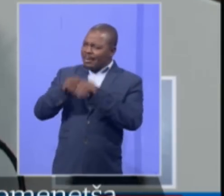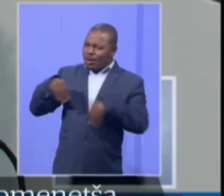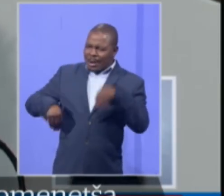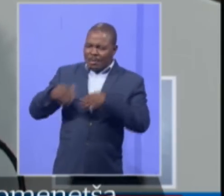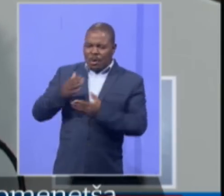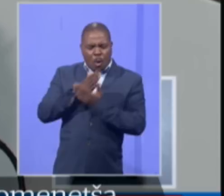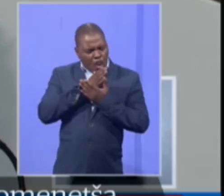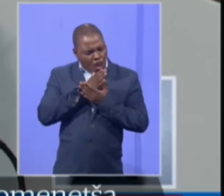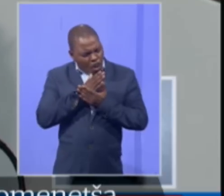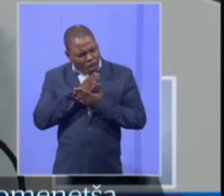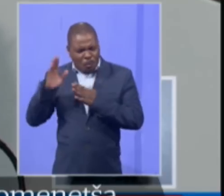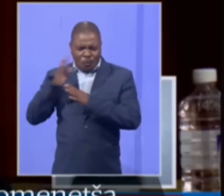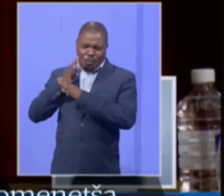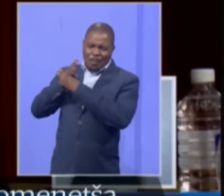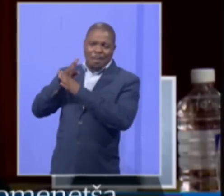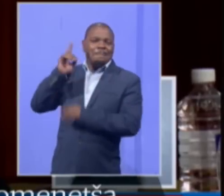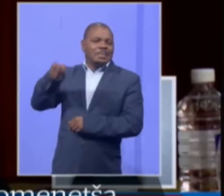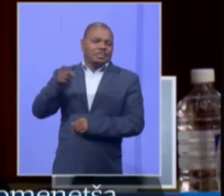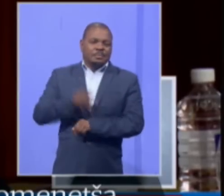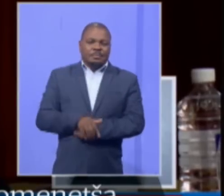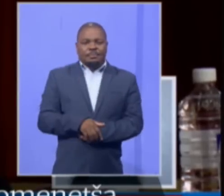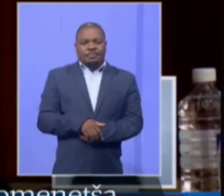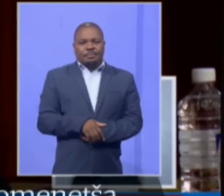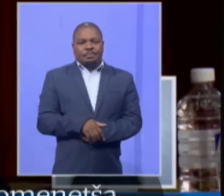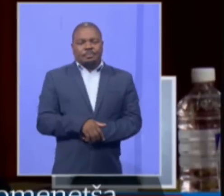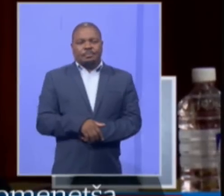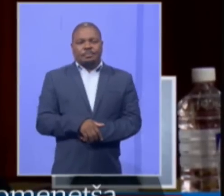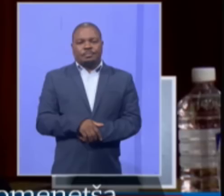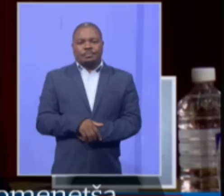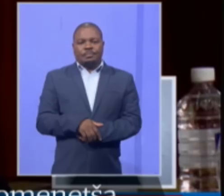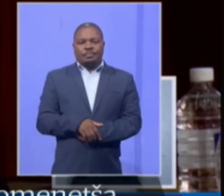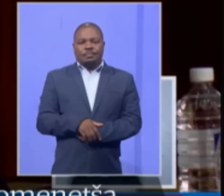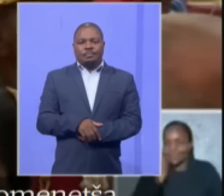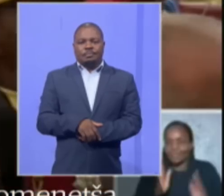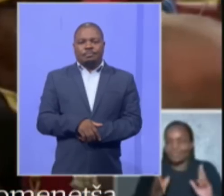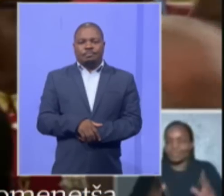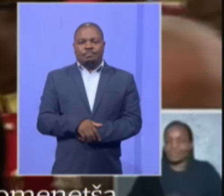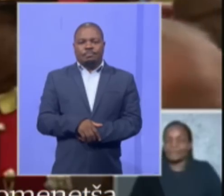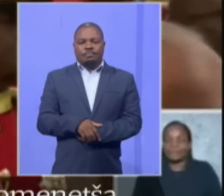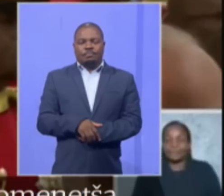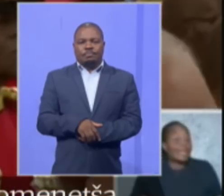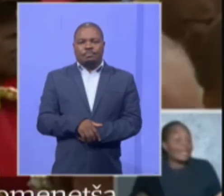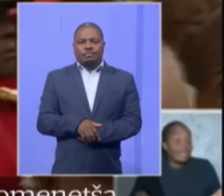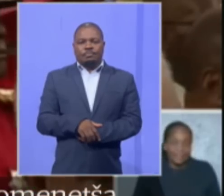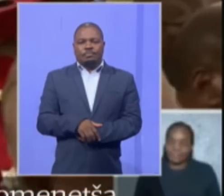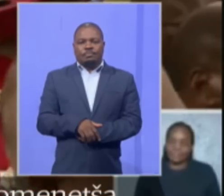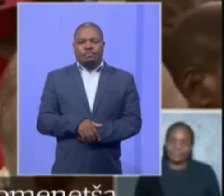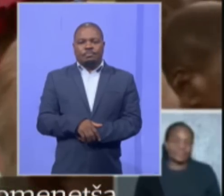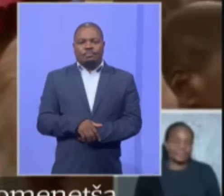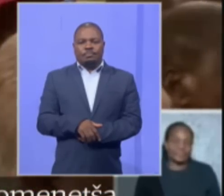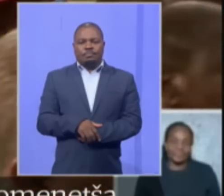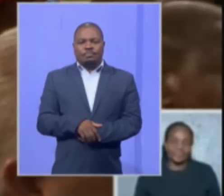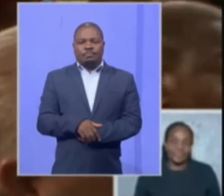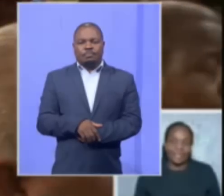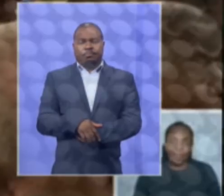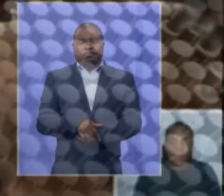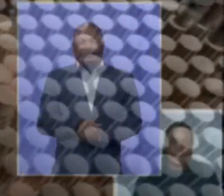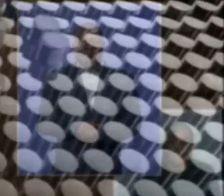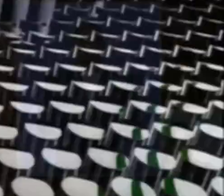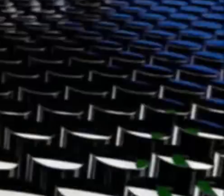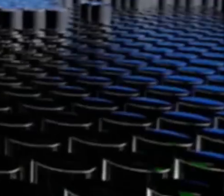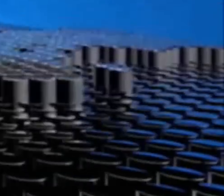at all costs. Sophie Mokoena, SABC News, Windhoek, Namibia.